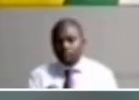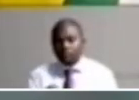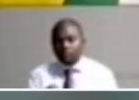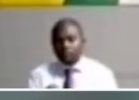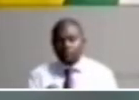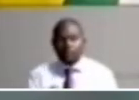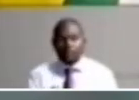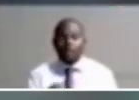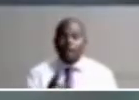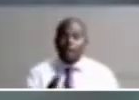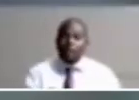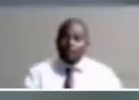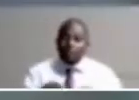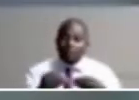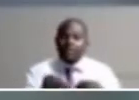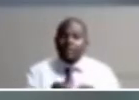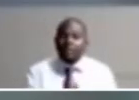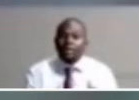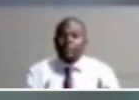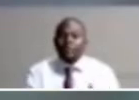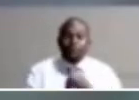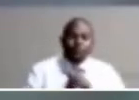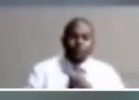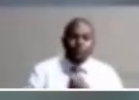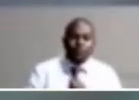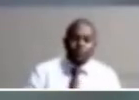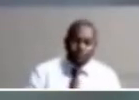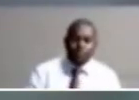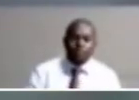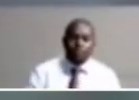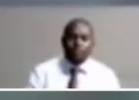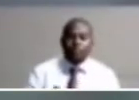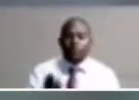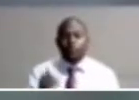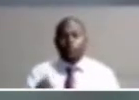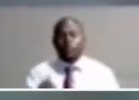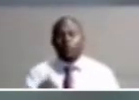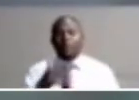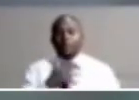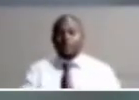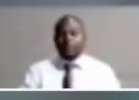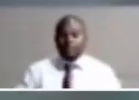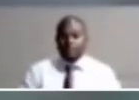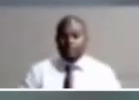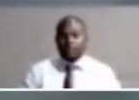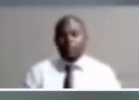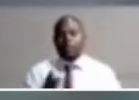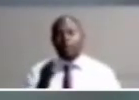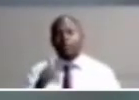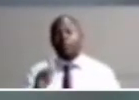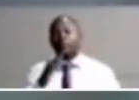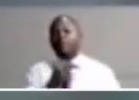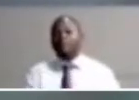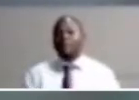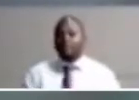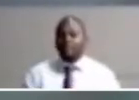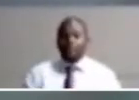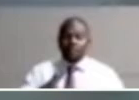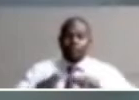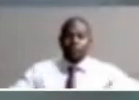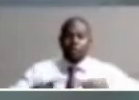2020. I would have given the public time to adjust on more scientific, but on more scientific